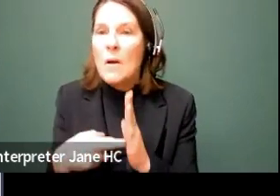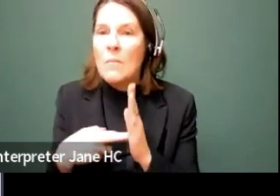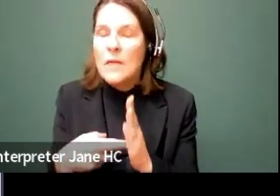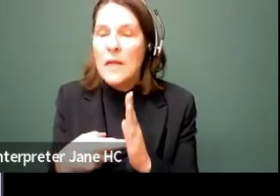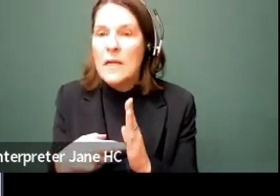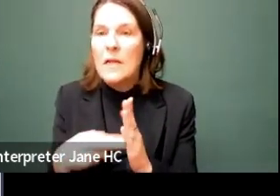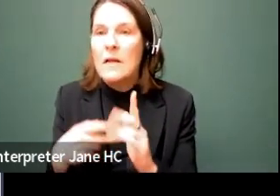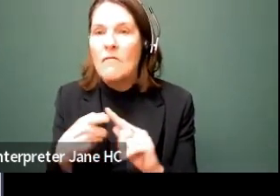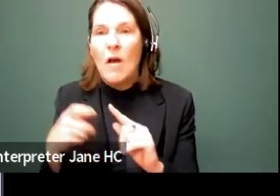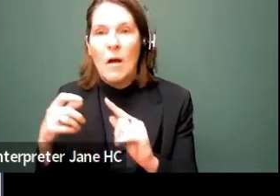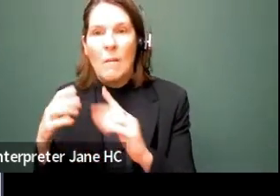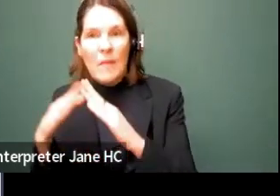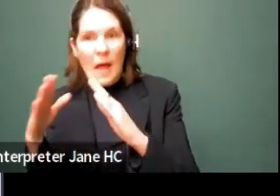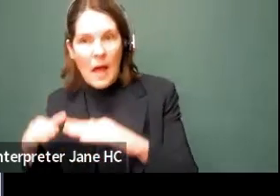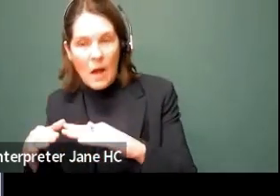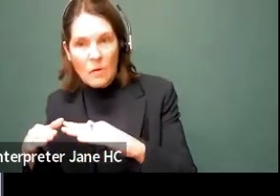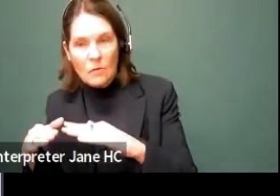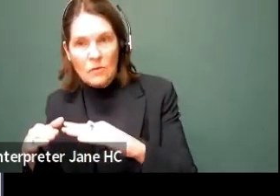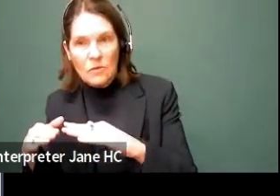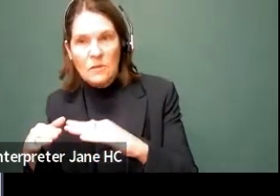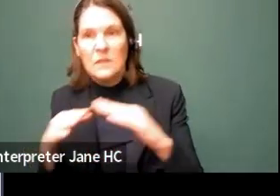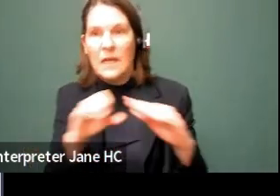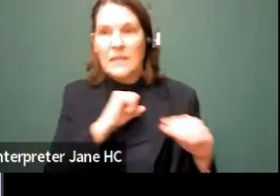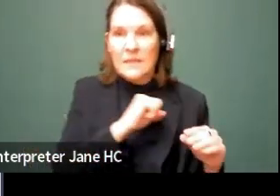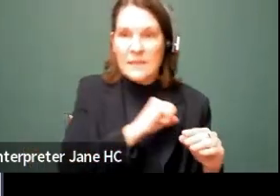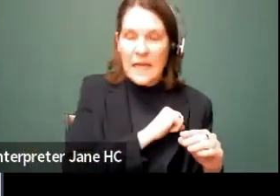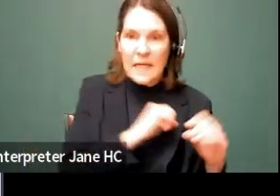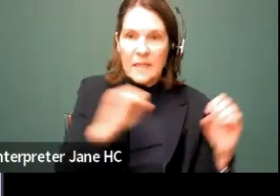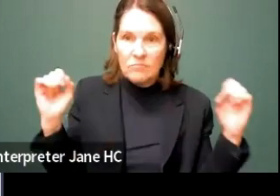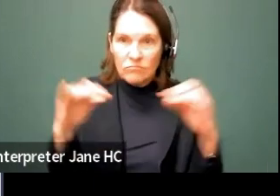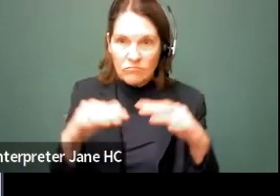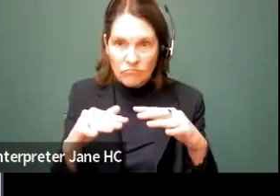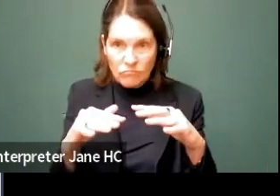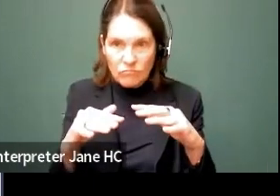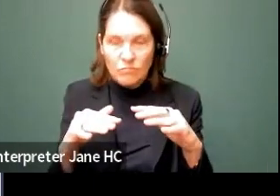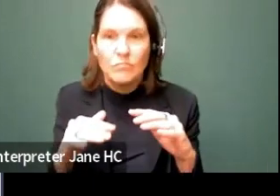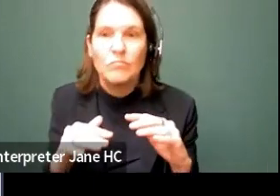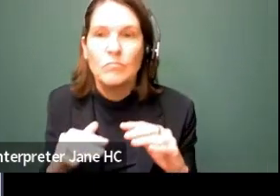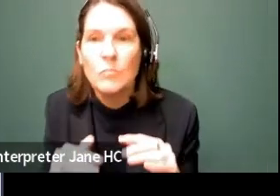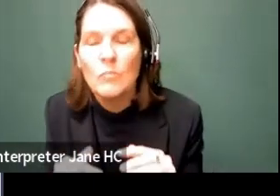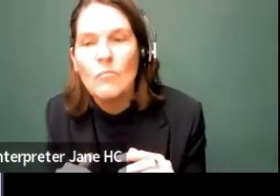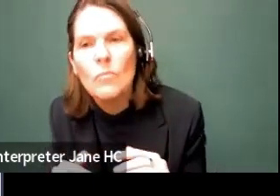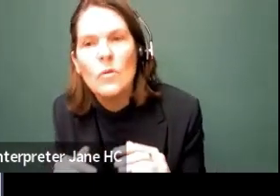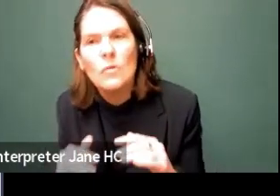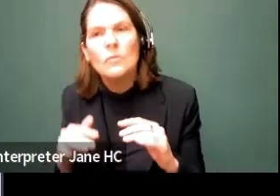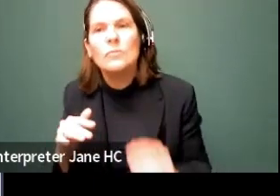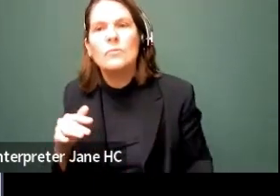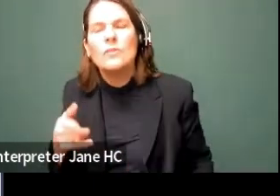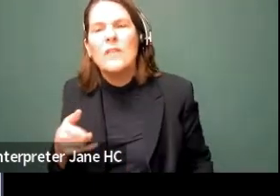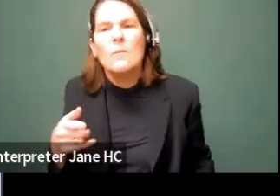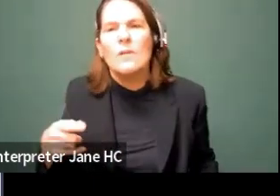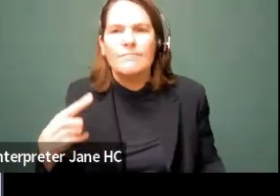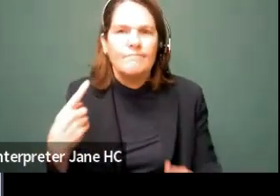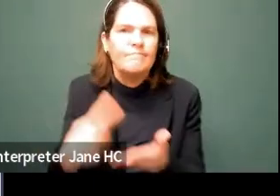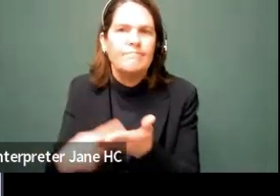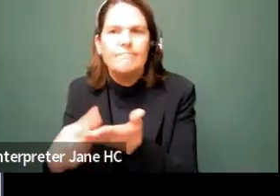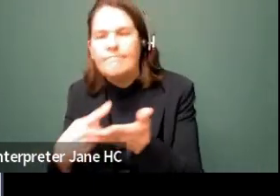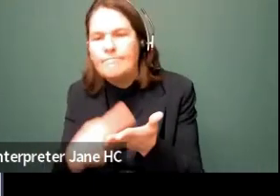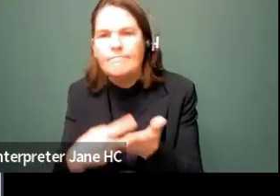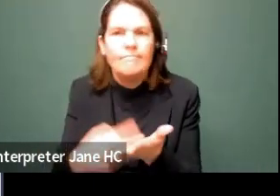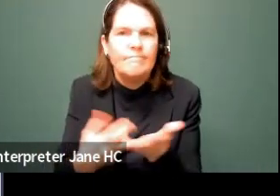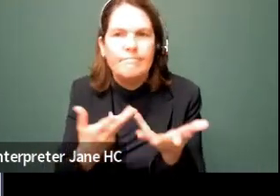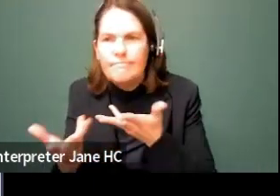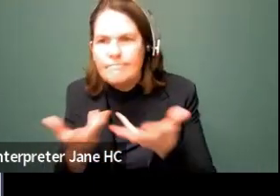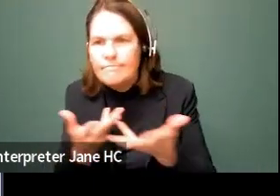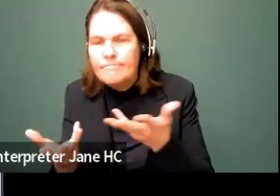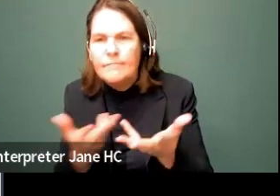from the House and from the Senate, to kind of hash things out and see